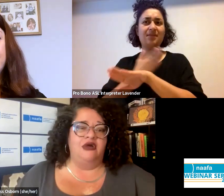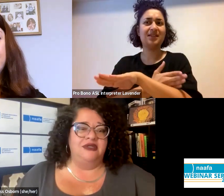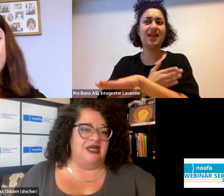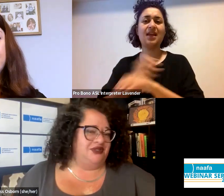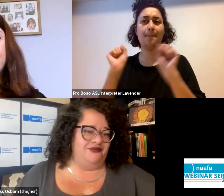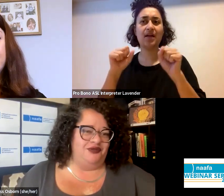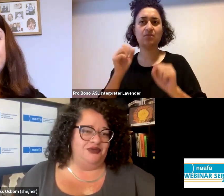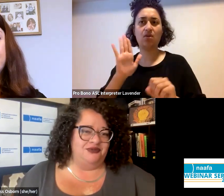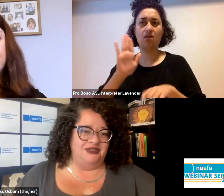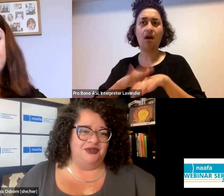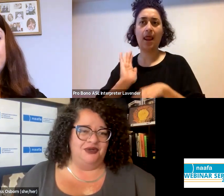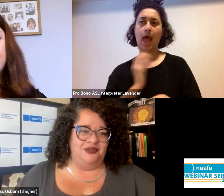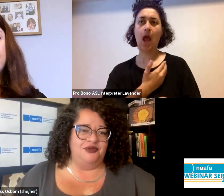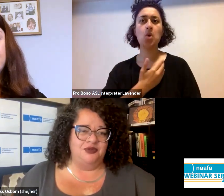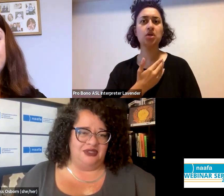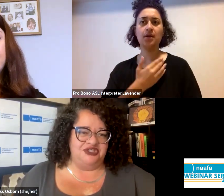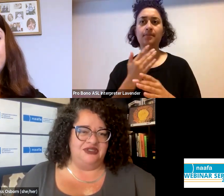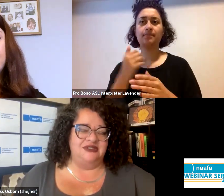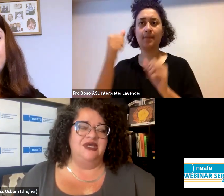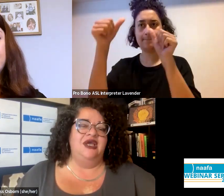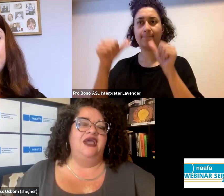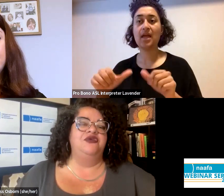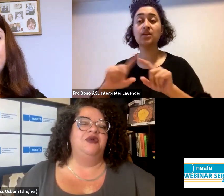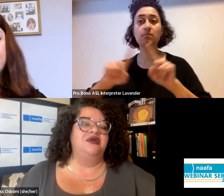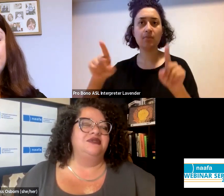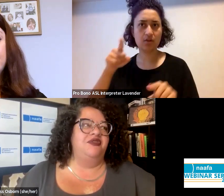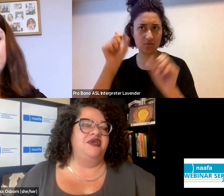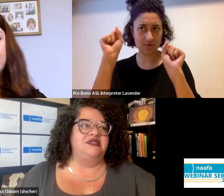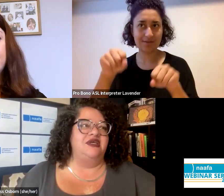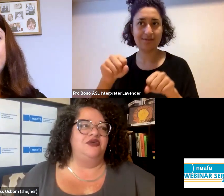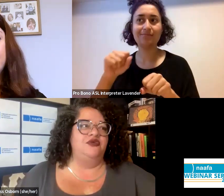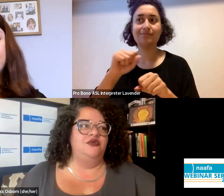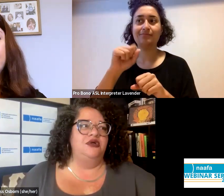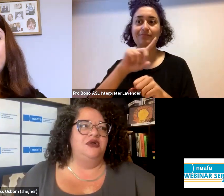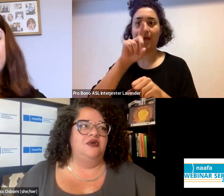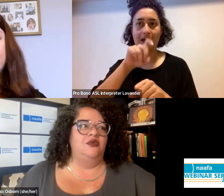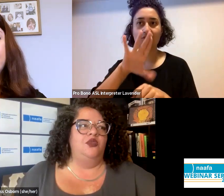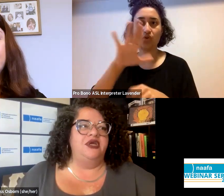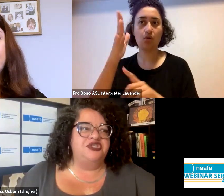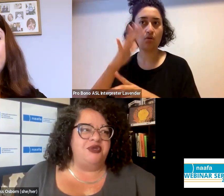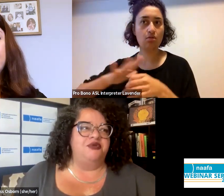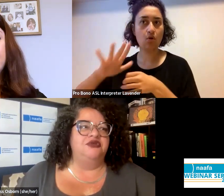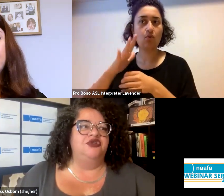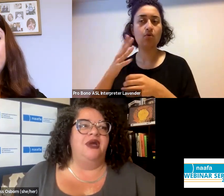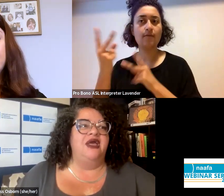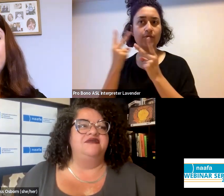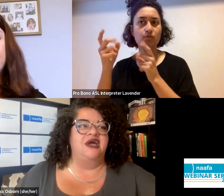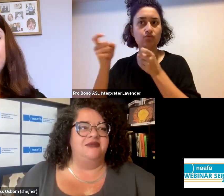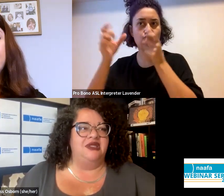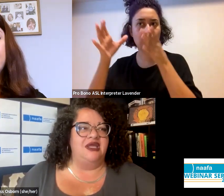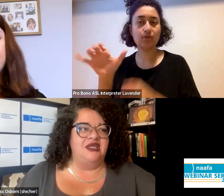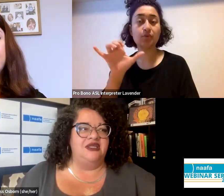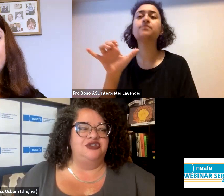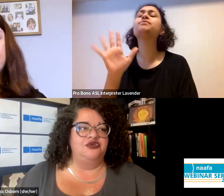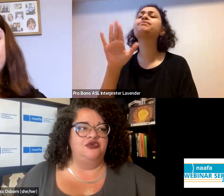But you can always ask your funeral director those questions. Adrienne, what are some things that you wish people knew ahead of